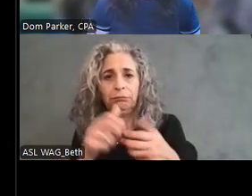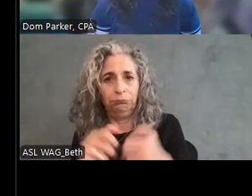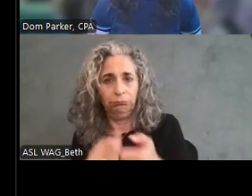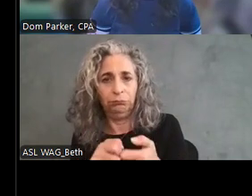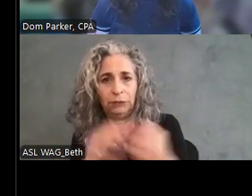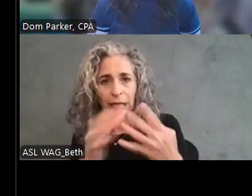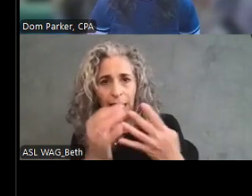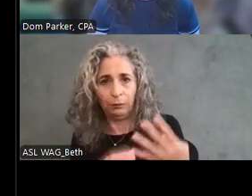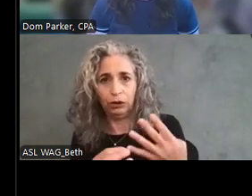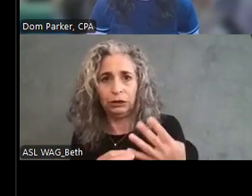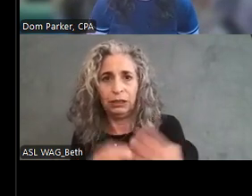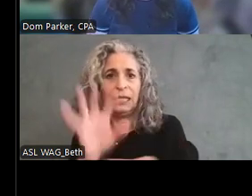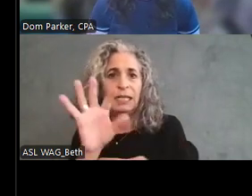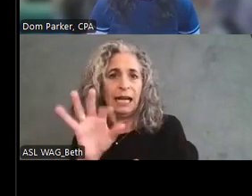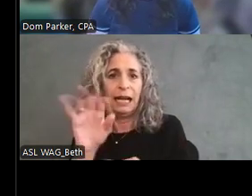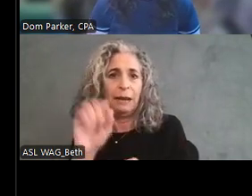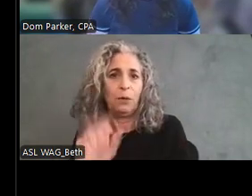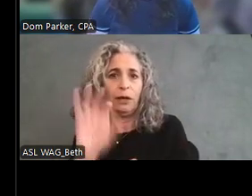99.9% of that game is voiced.